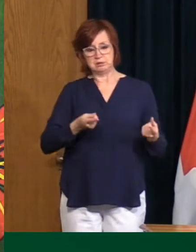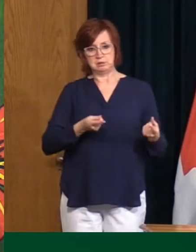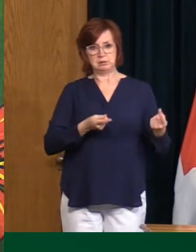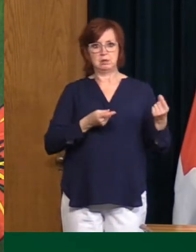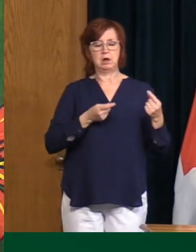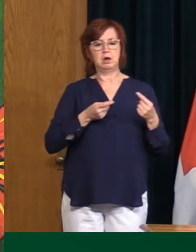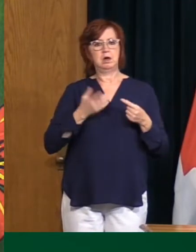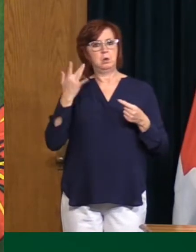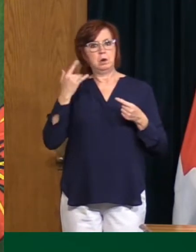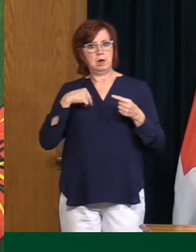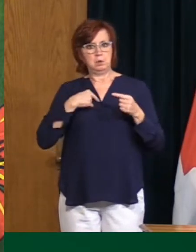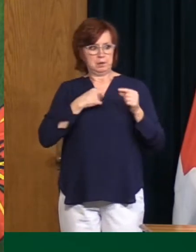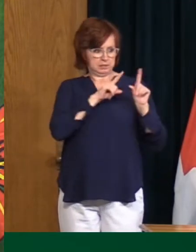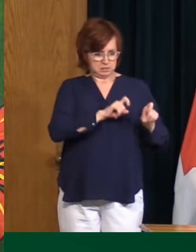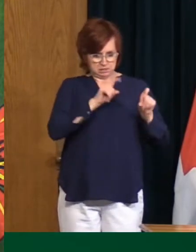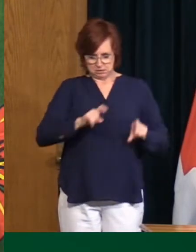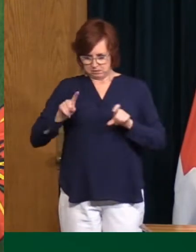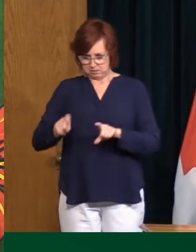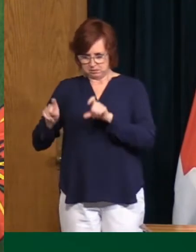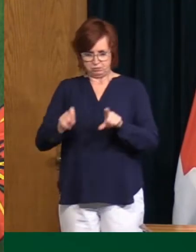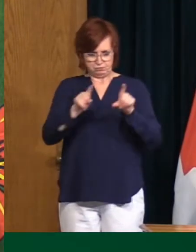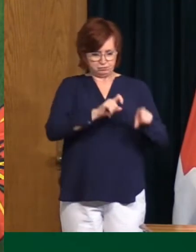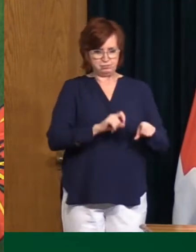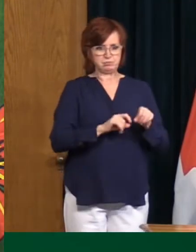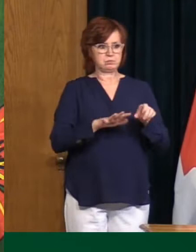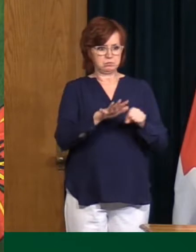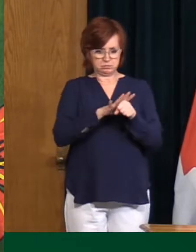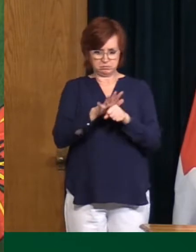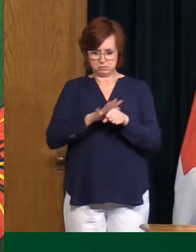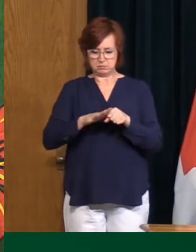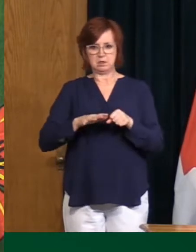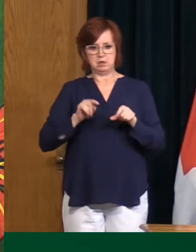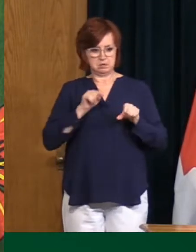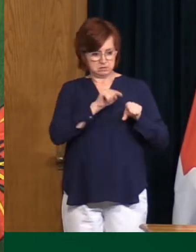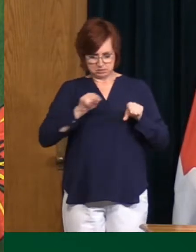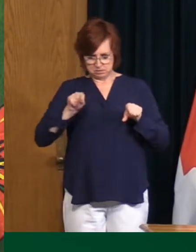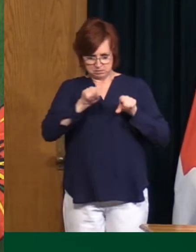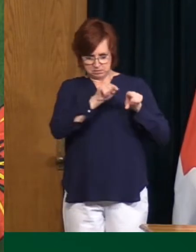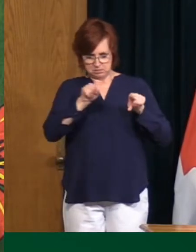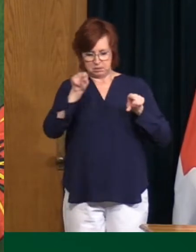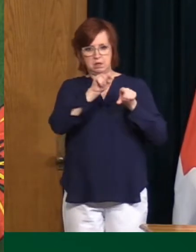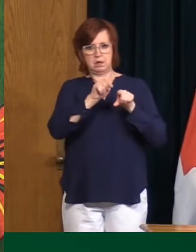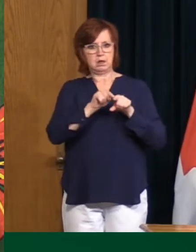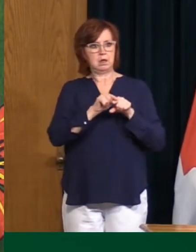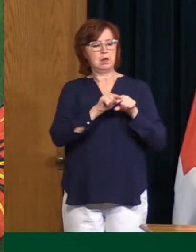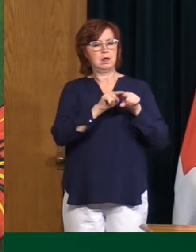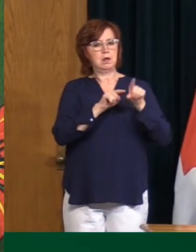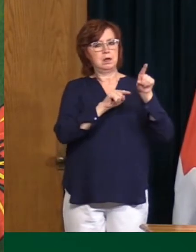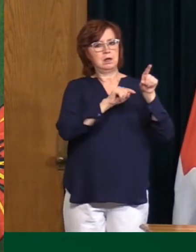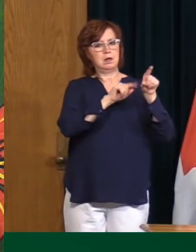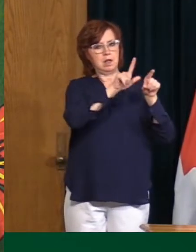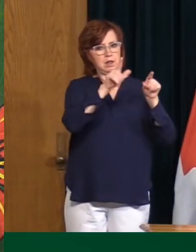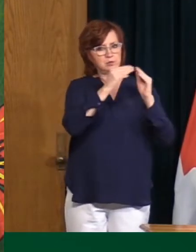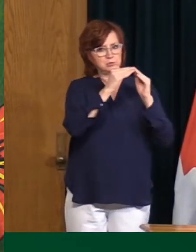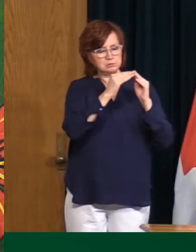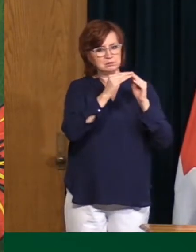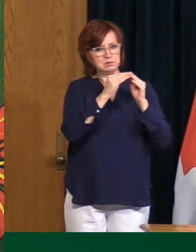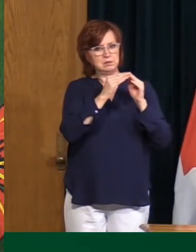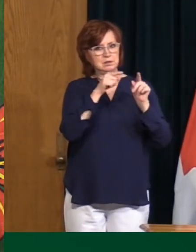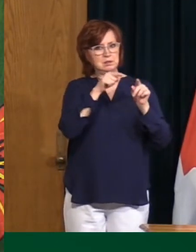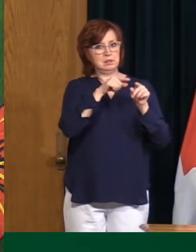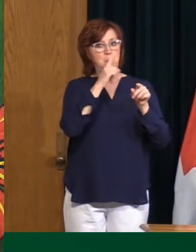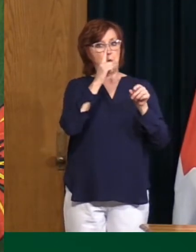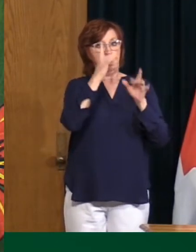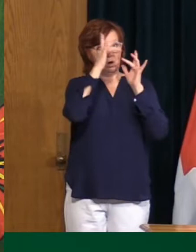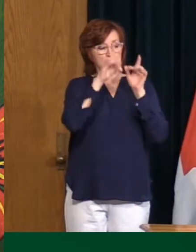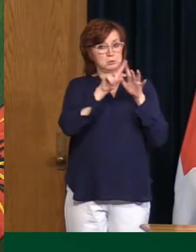deal with concerns on the ground, particularly with outbreaks in hospitals and or in the community, as in the case of Loche, and it has been